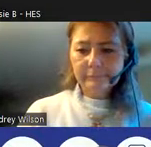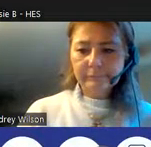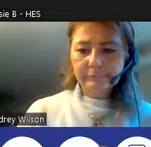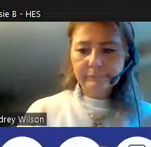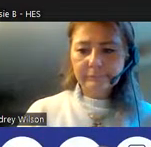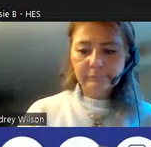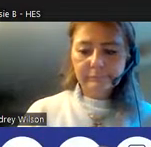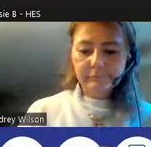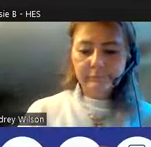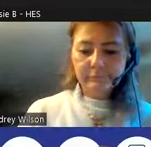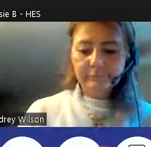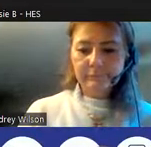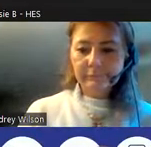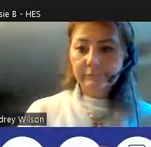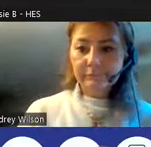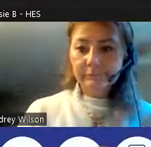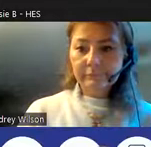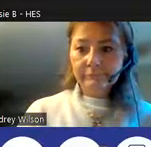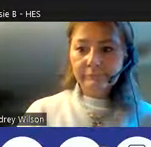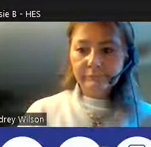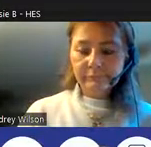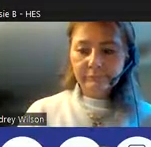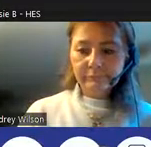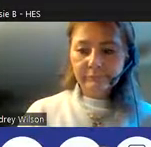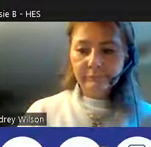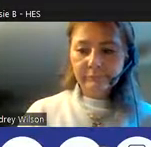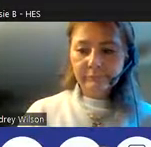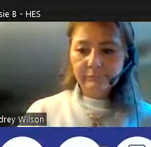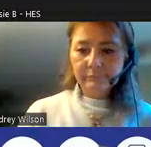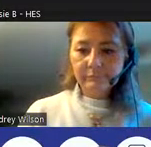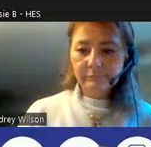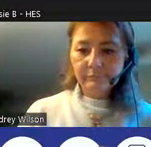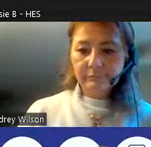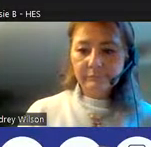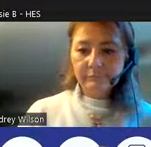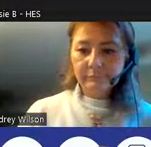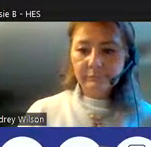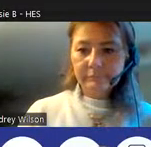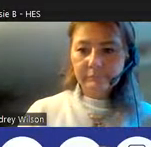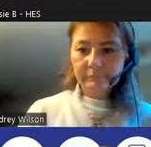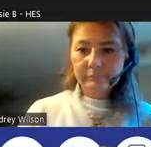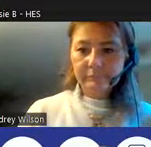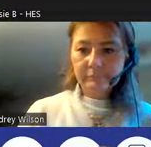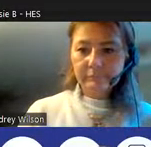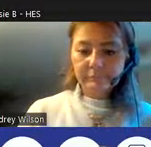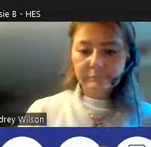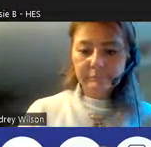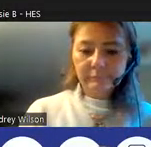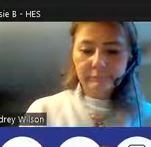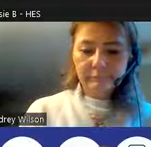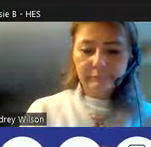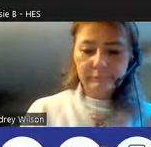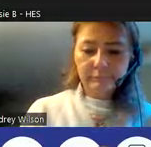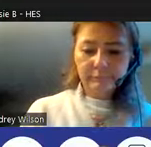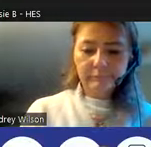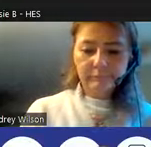So in today's workshop, Rebuild and Adapt, Volunteer programs in a post-COVID world, we're going to take a quick tour through